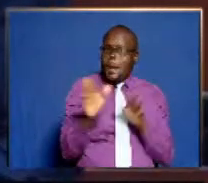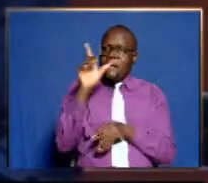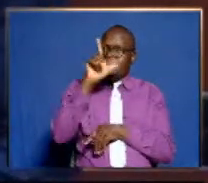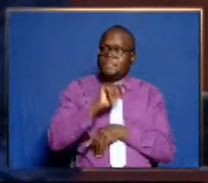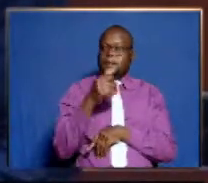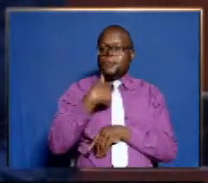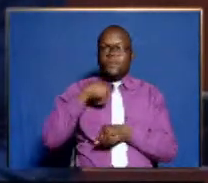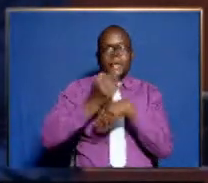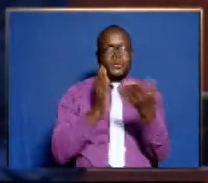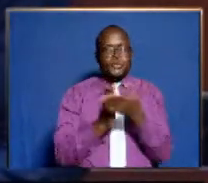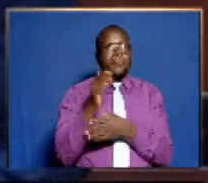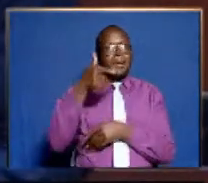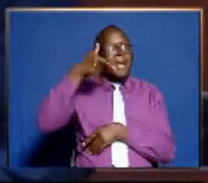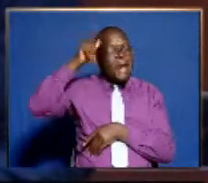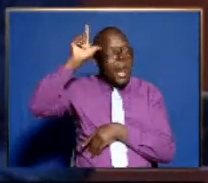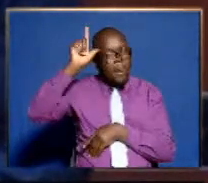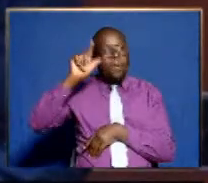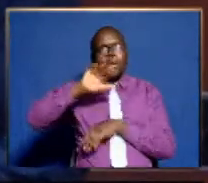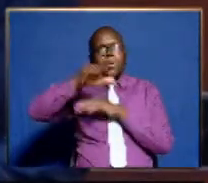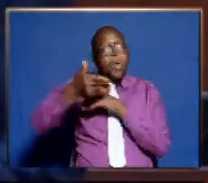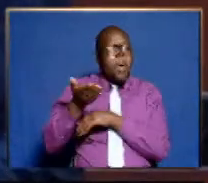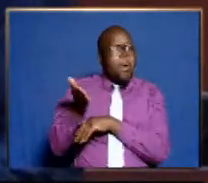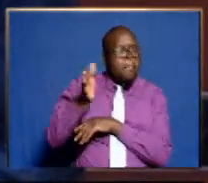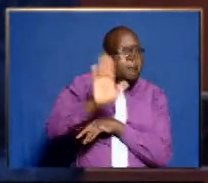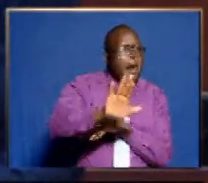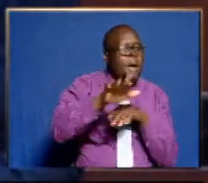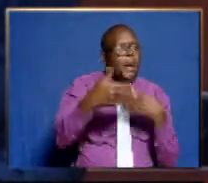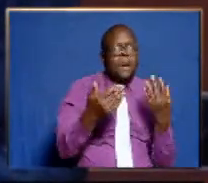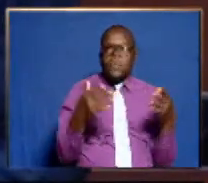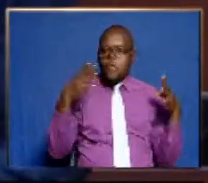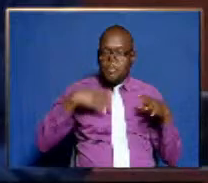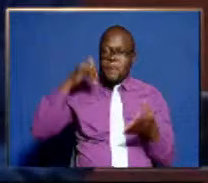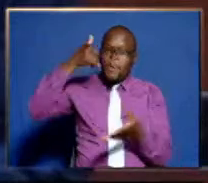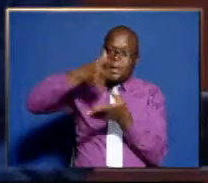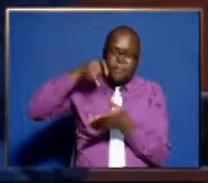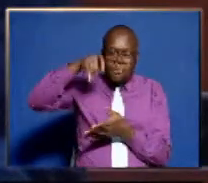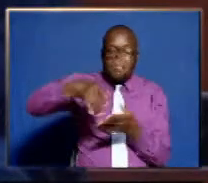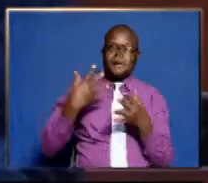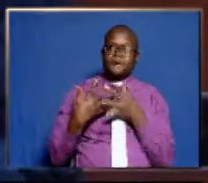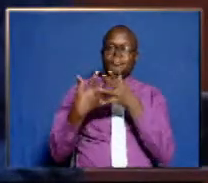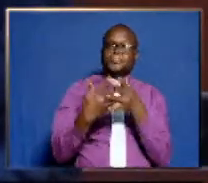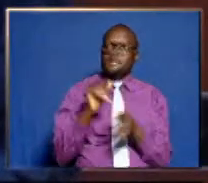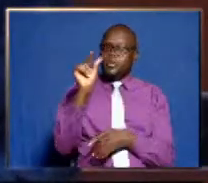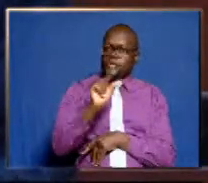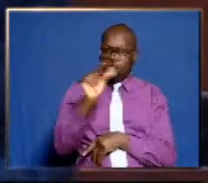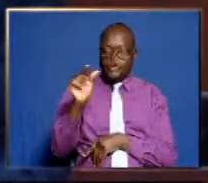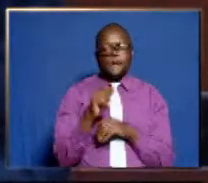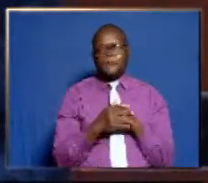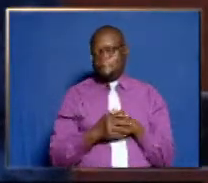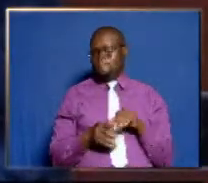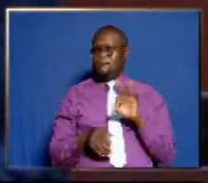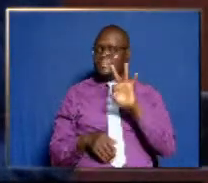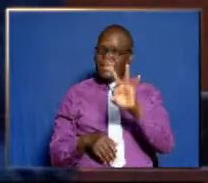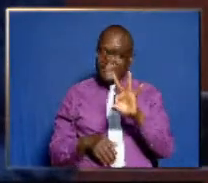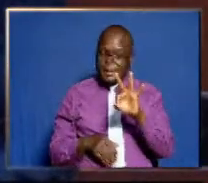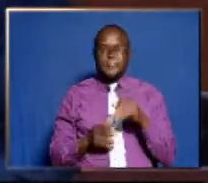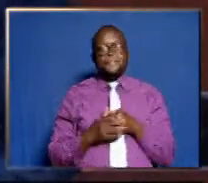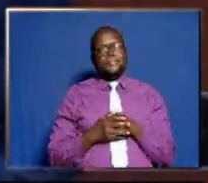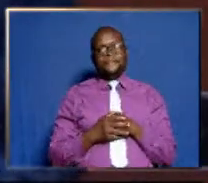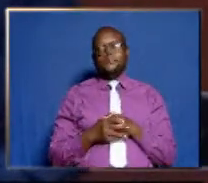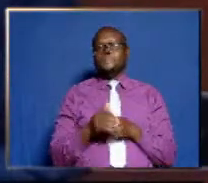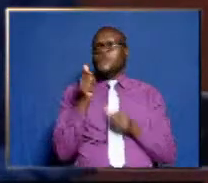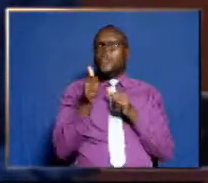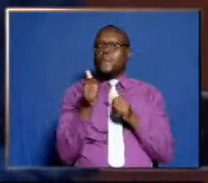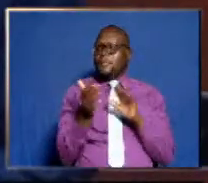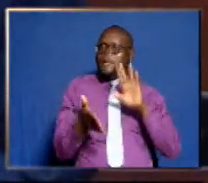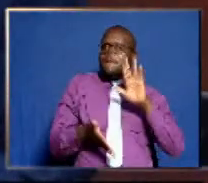the stolen animals and arrest the perpetrators of such raids? And 3, Mr. Speaker, what urgent